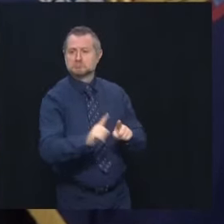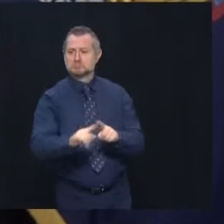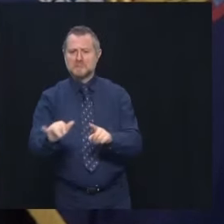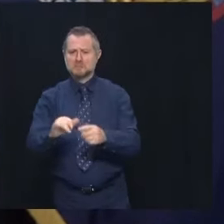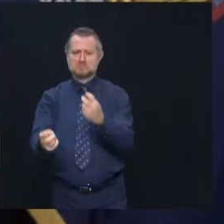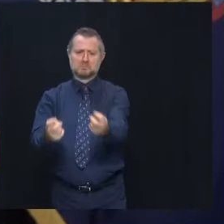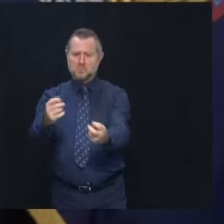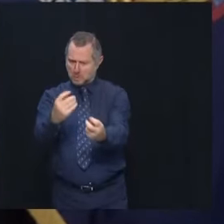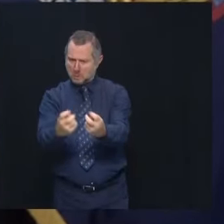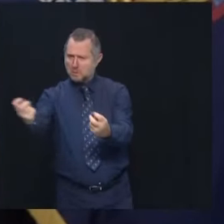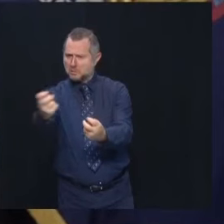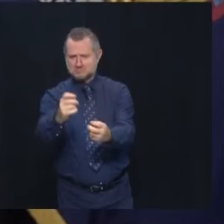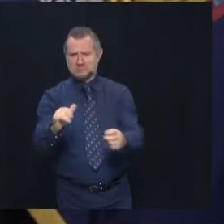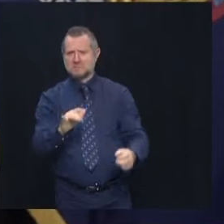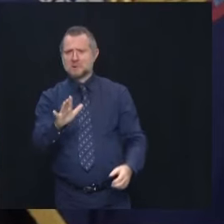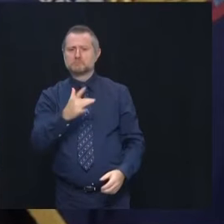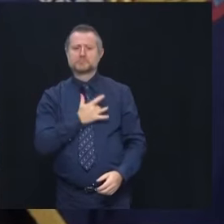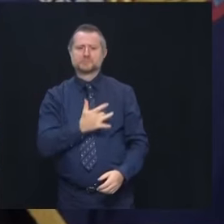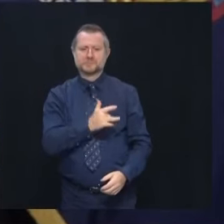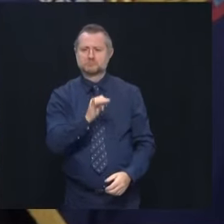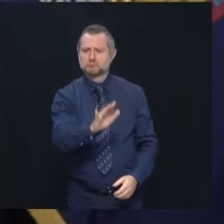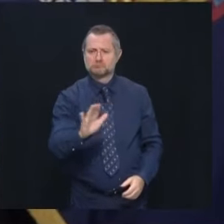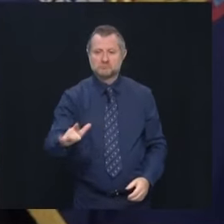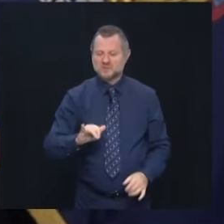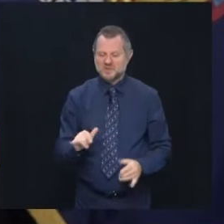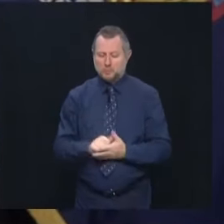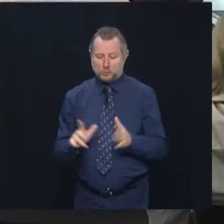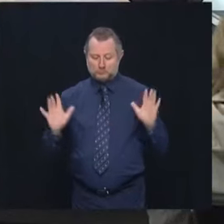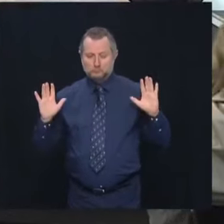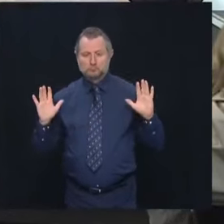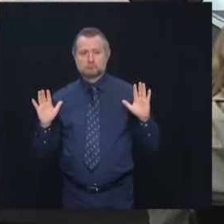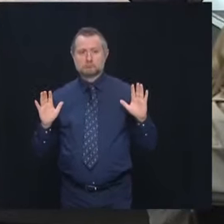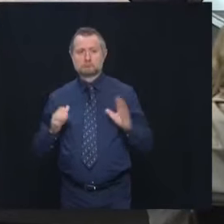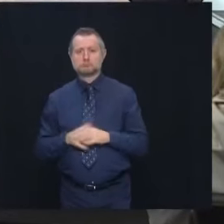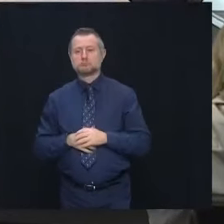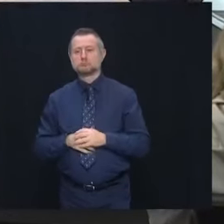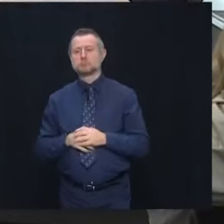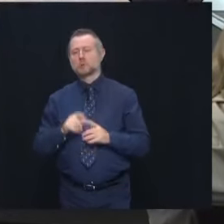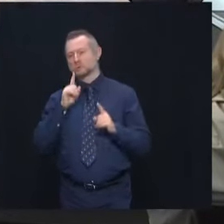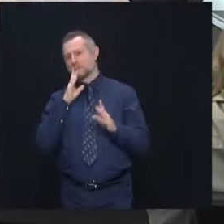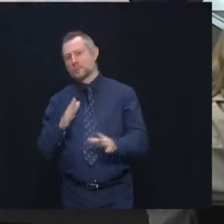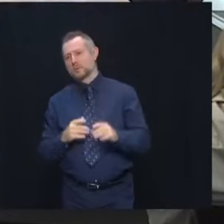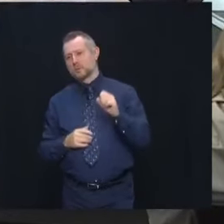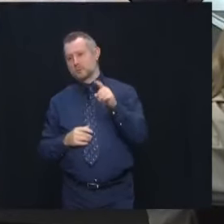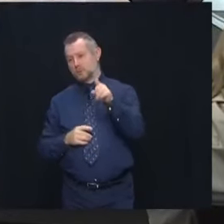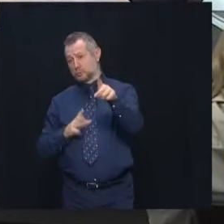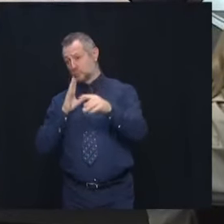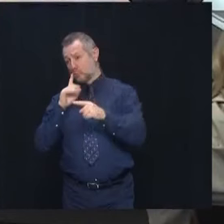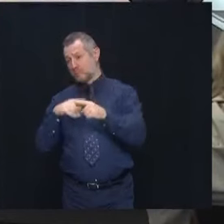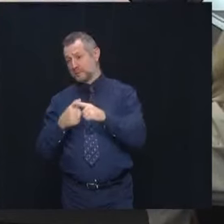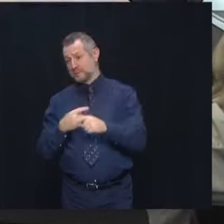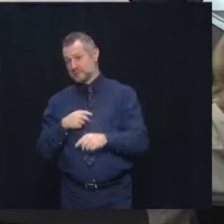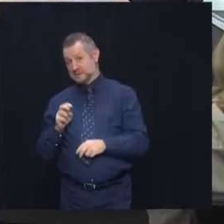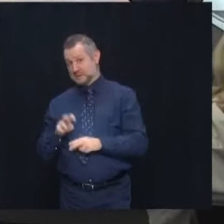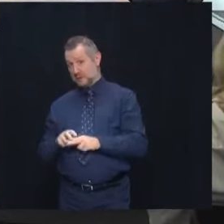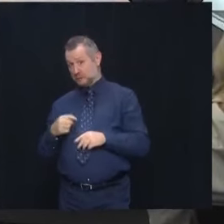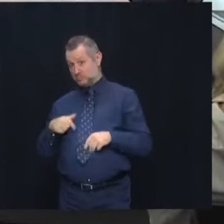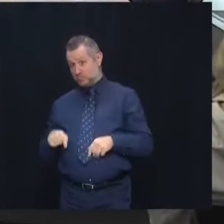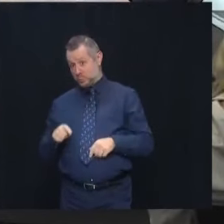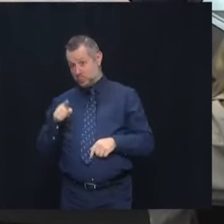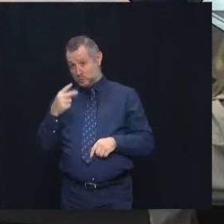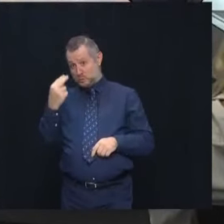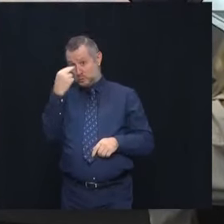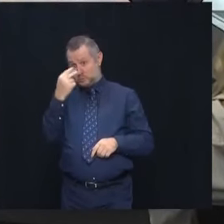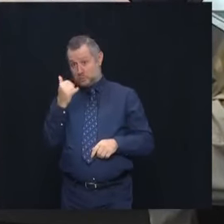their own way of doing things. But that's all it is. Governor, speaking of sitting in seats, you all are a few feet away indoors